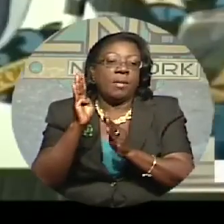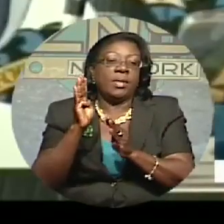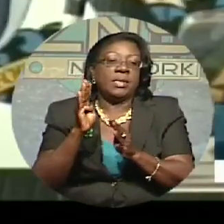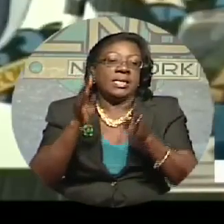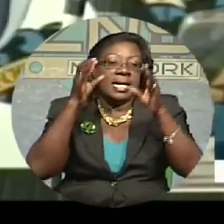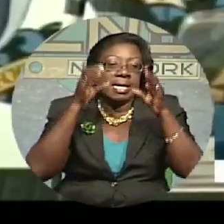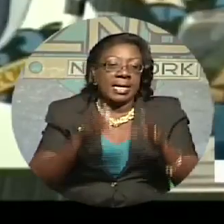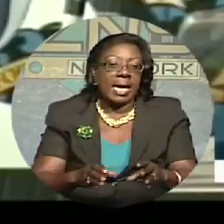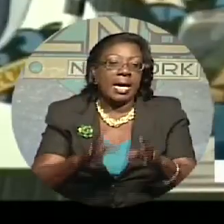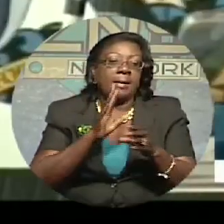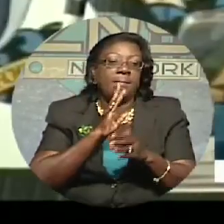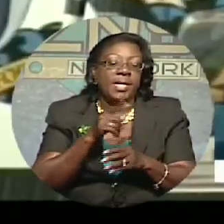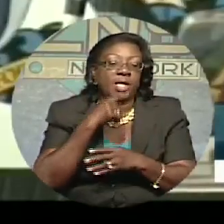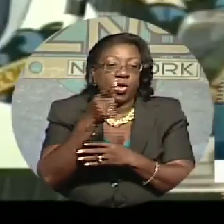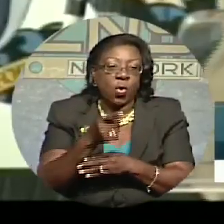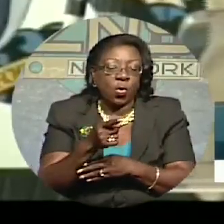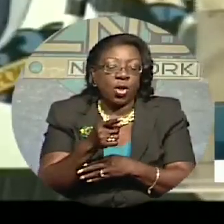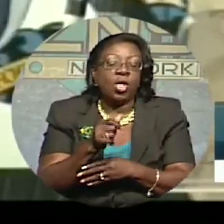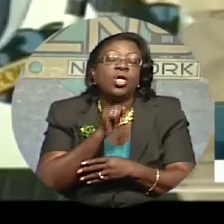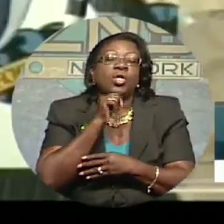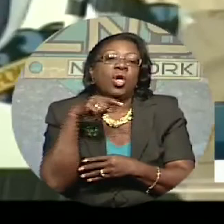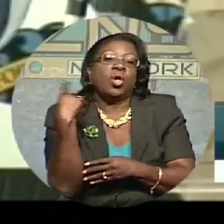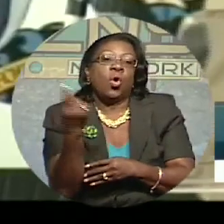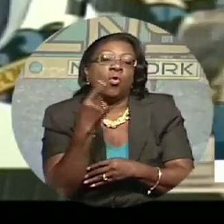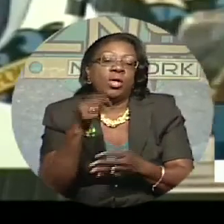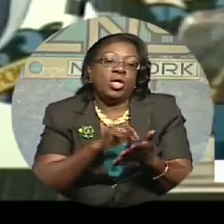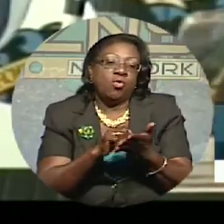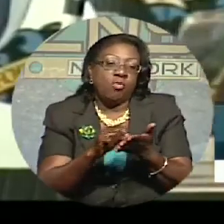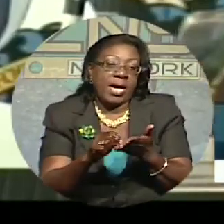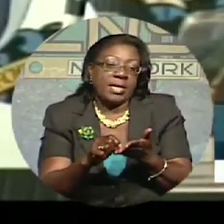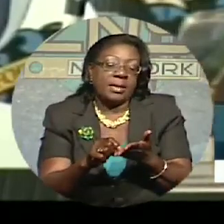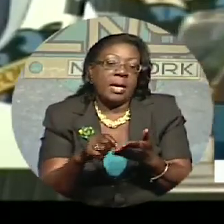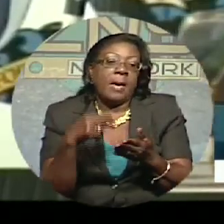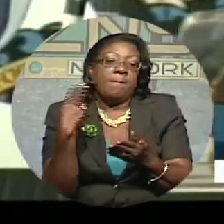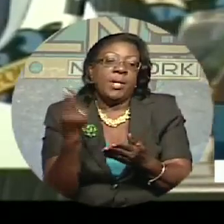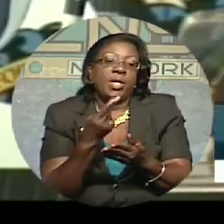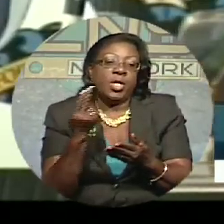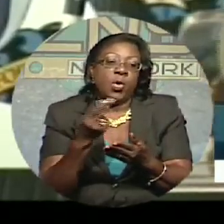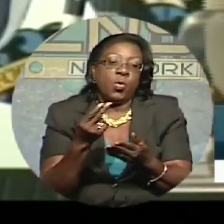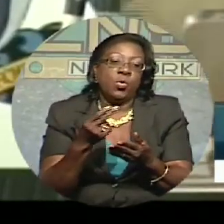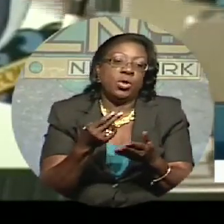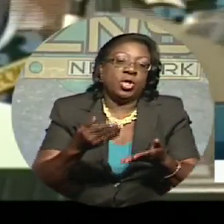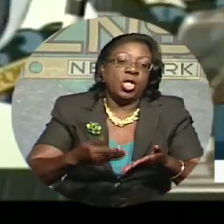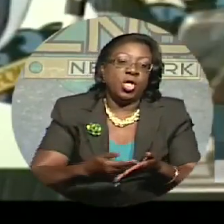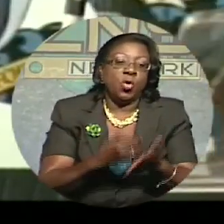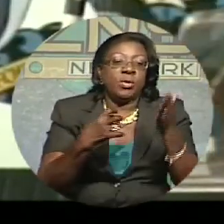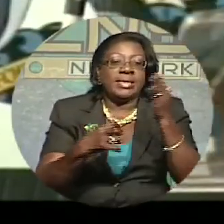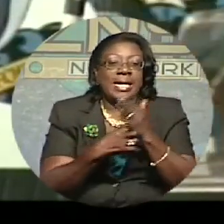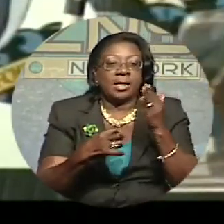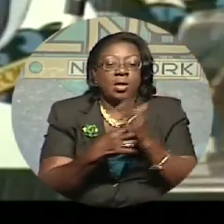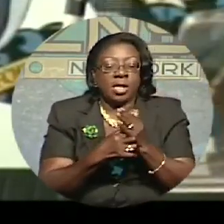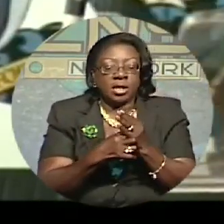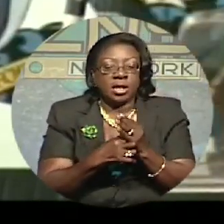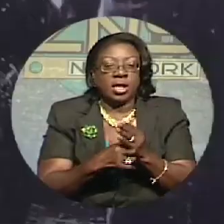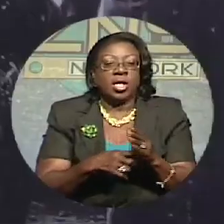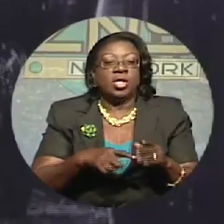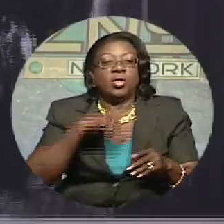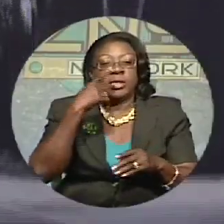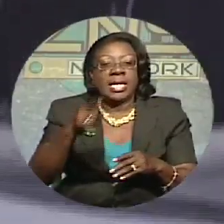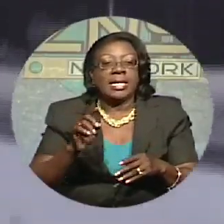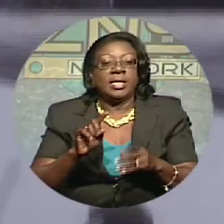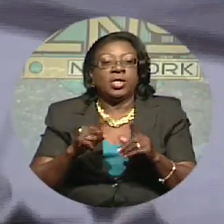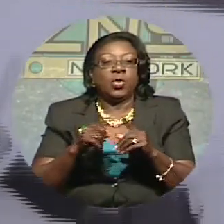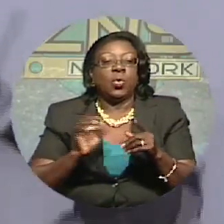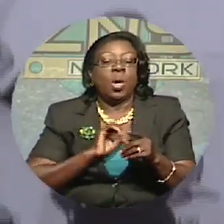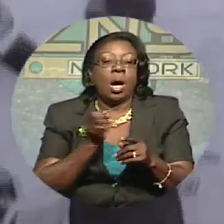it, but we have to use modern methods, multimedia, to communicate it to our young people. The public